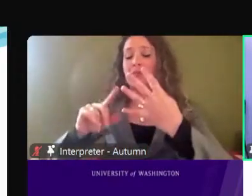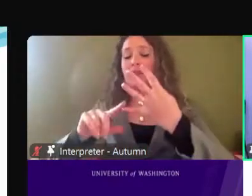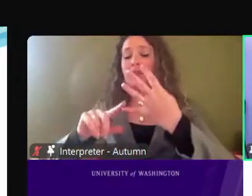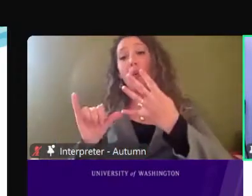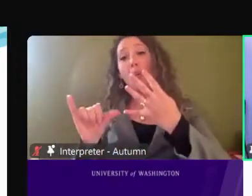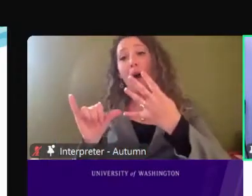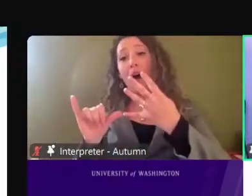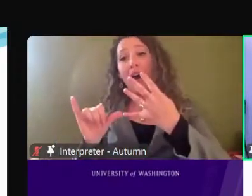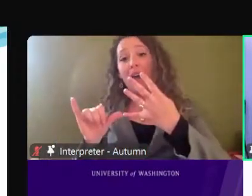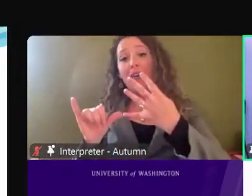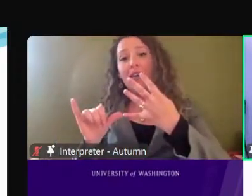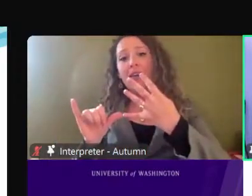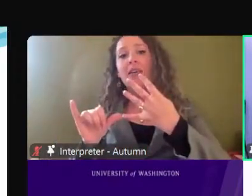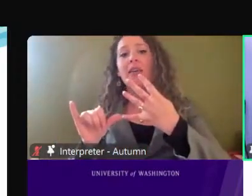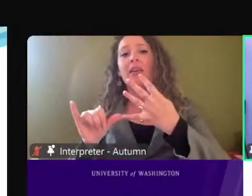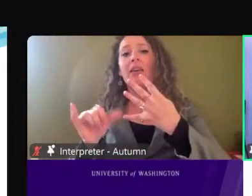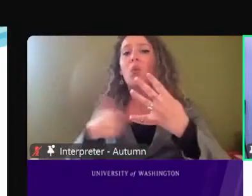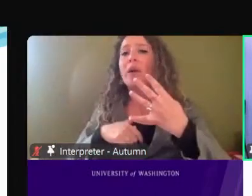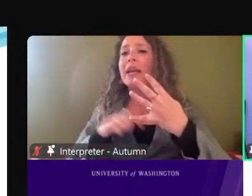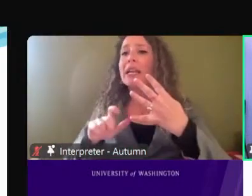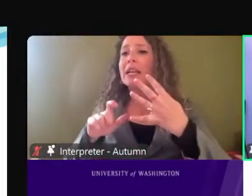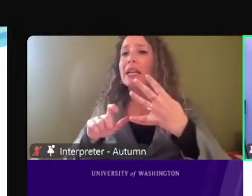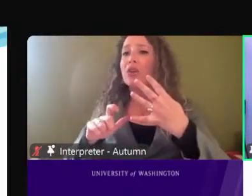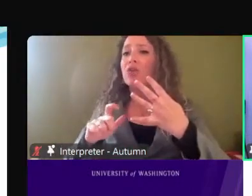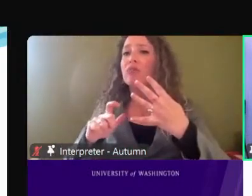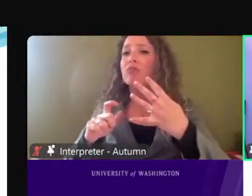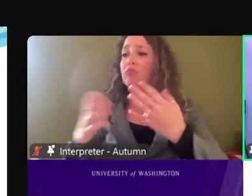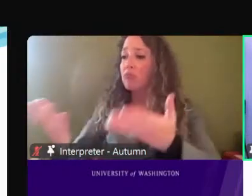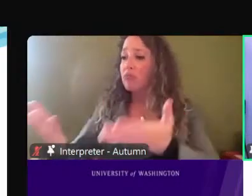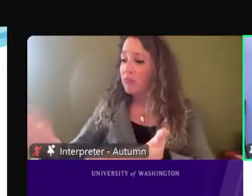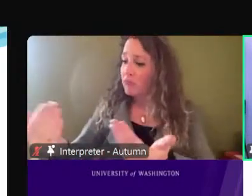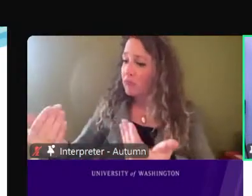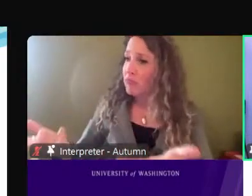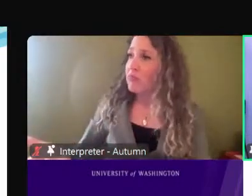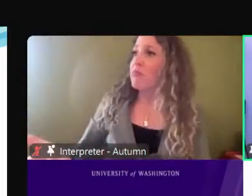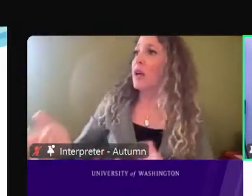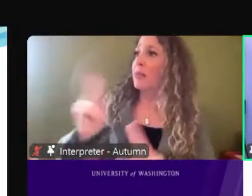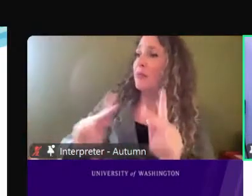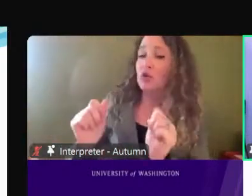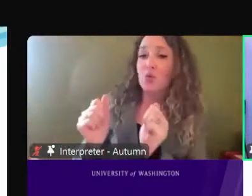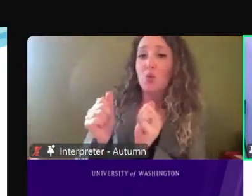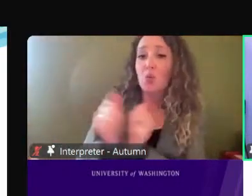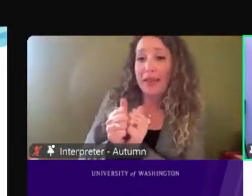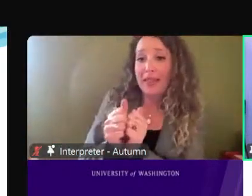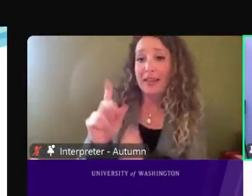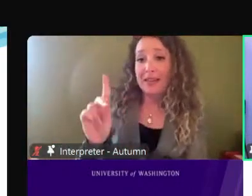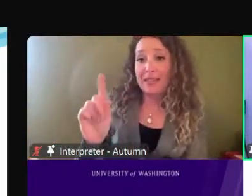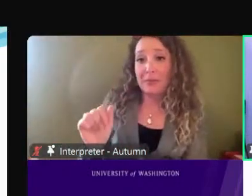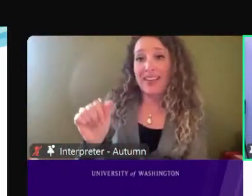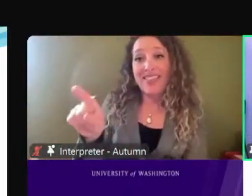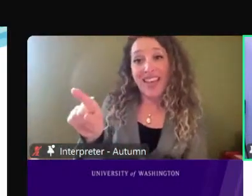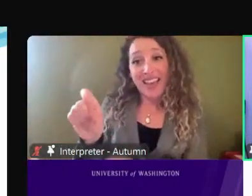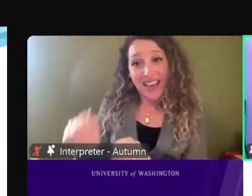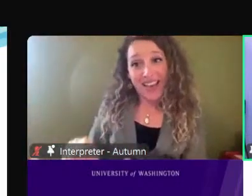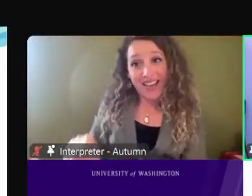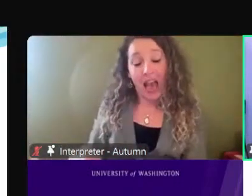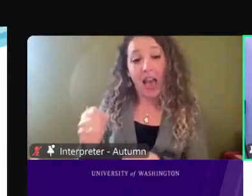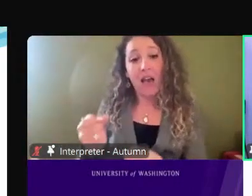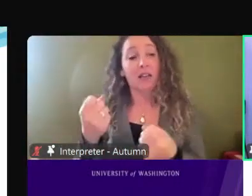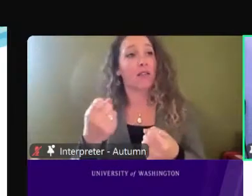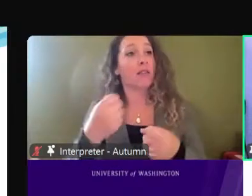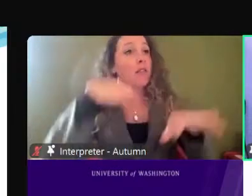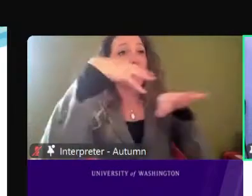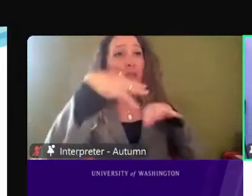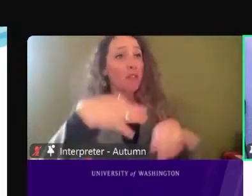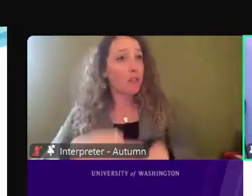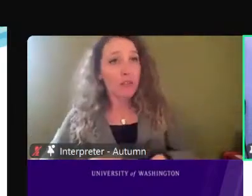us to yield the floor to people with disabilities so that they can also identify and provide the means